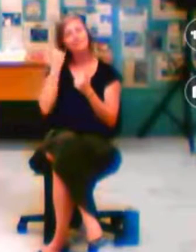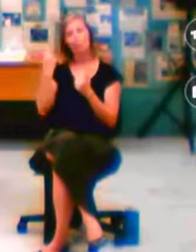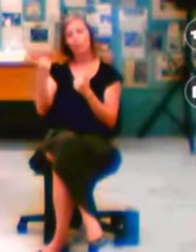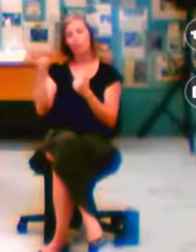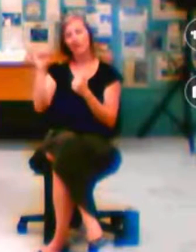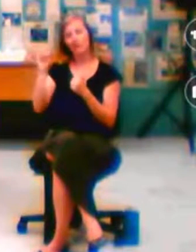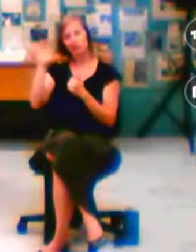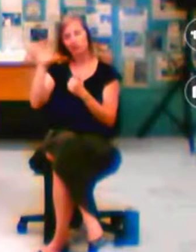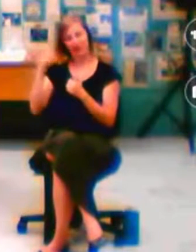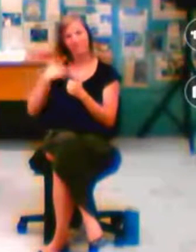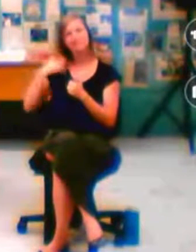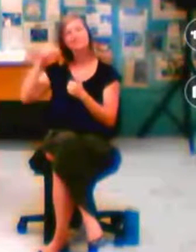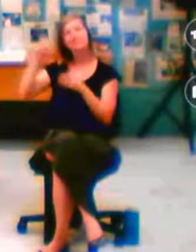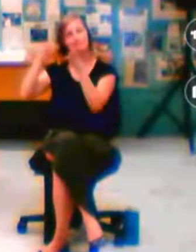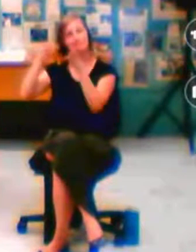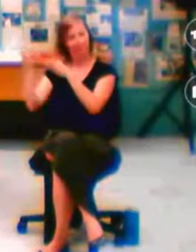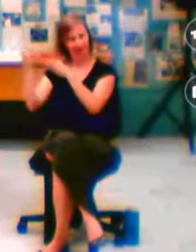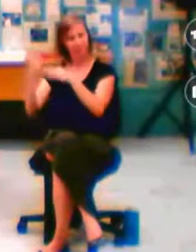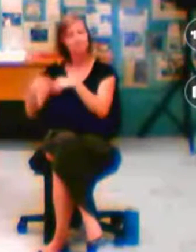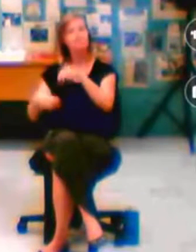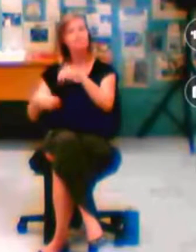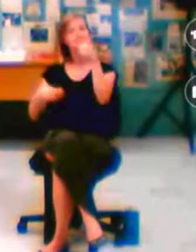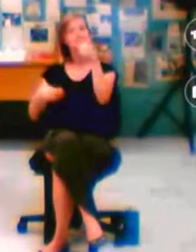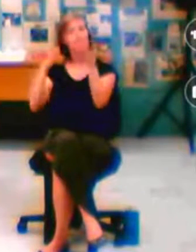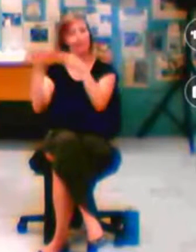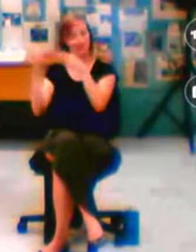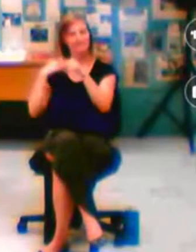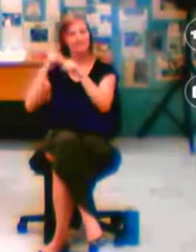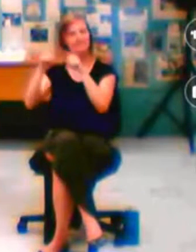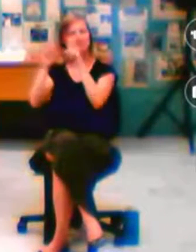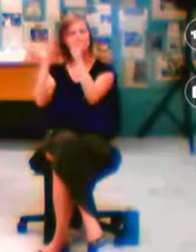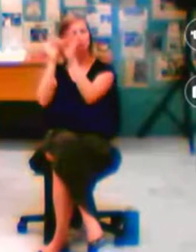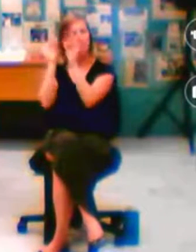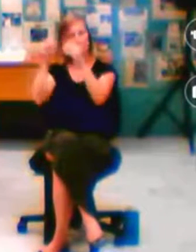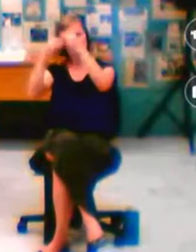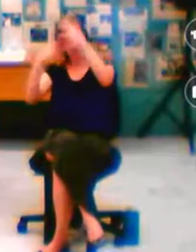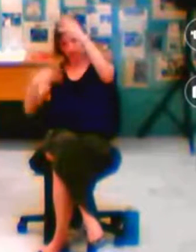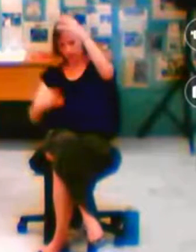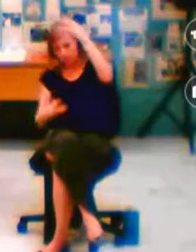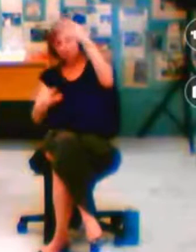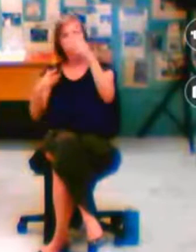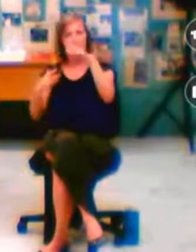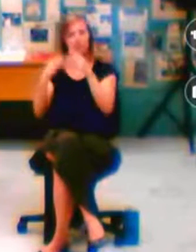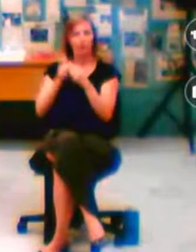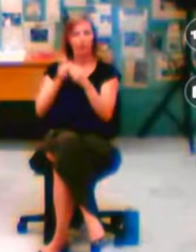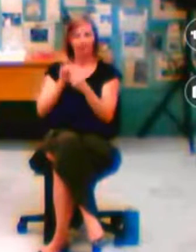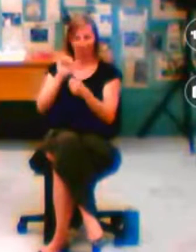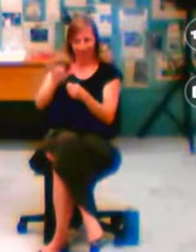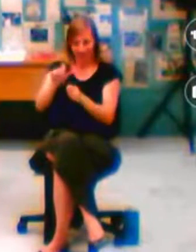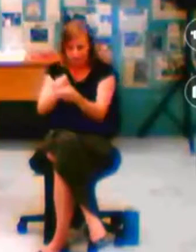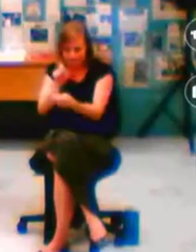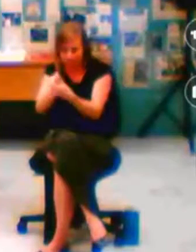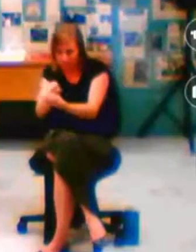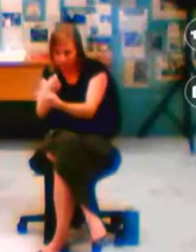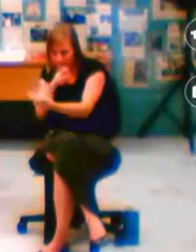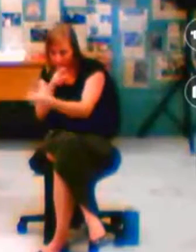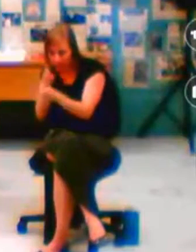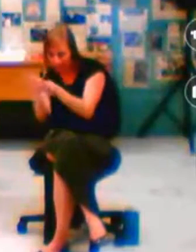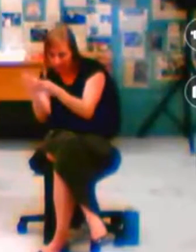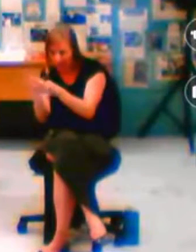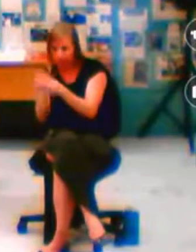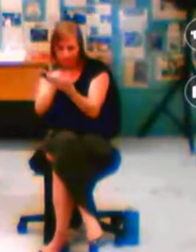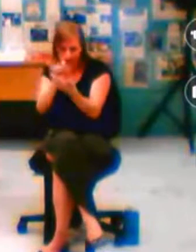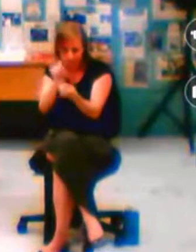so those numbers are known. What creates the administrative complexity is when one insurer has